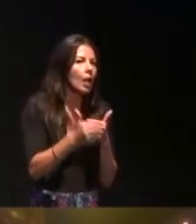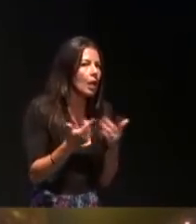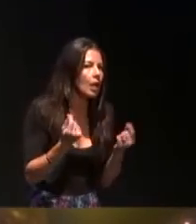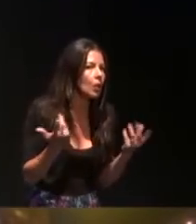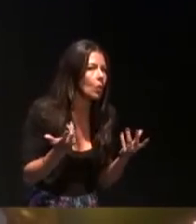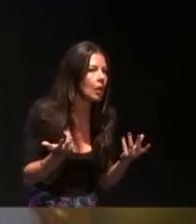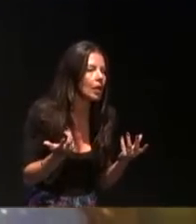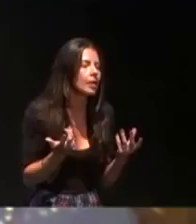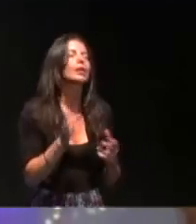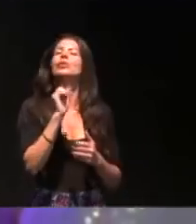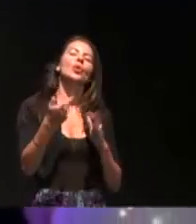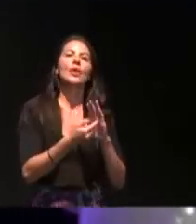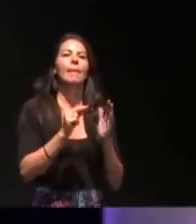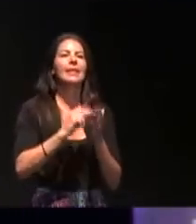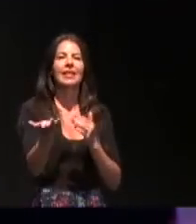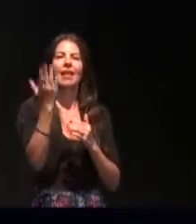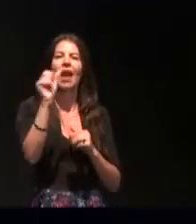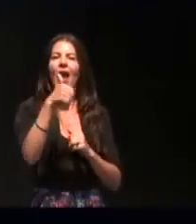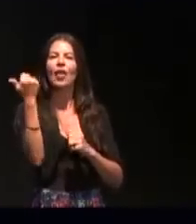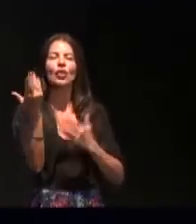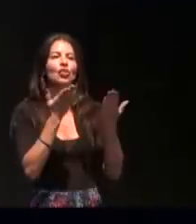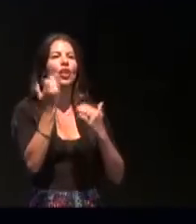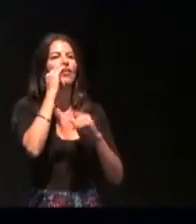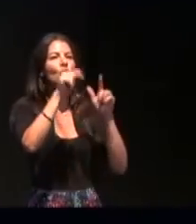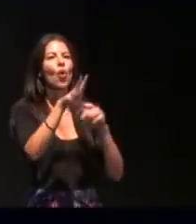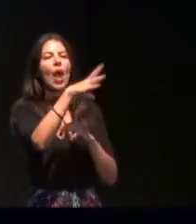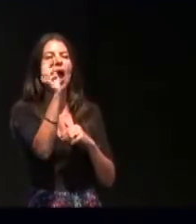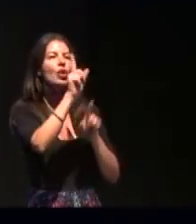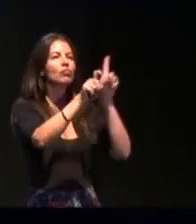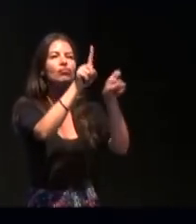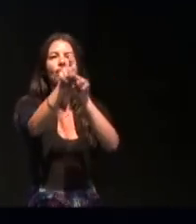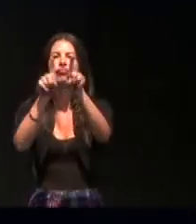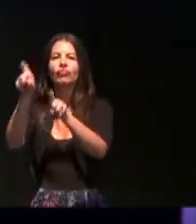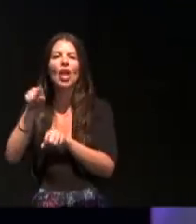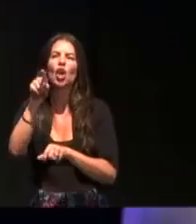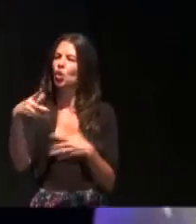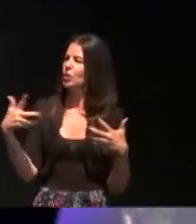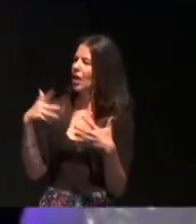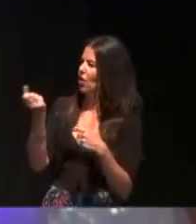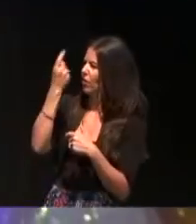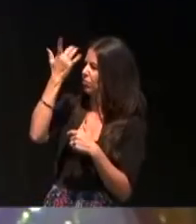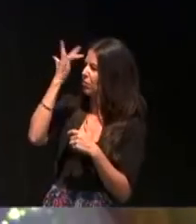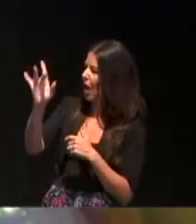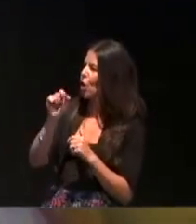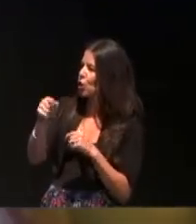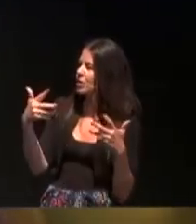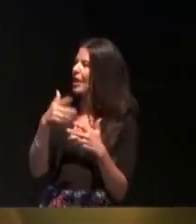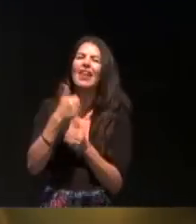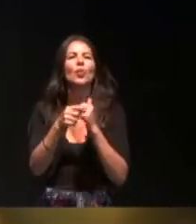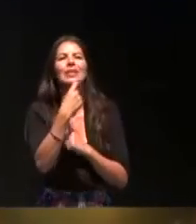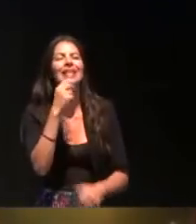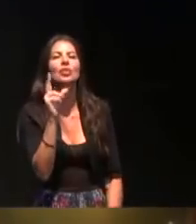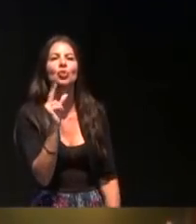see. As I was saying in the earlier service, if you go out and canvas people, and say, are you afraid of enlightenment? Are you afraid of enlightenment? Everyone would